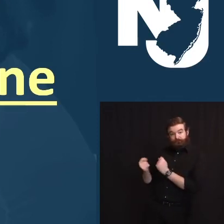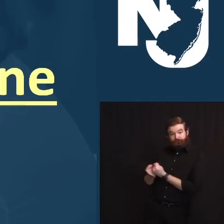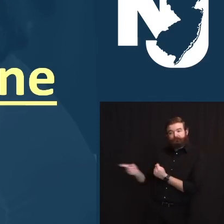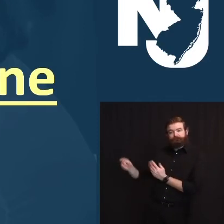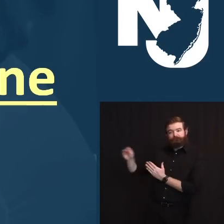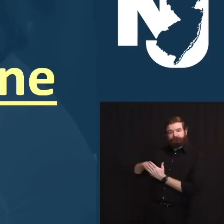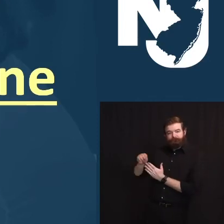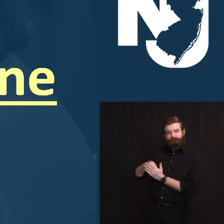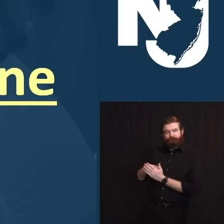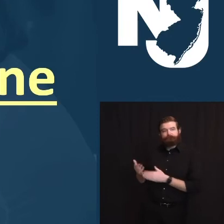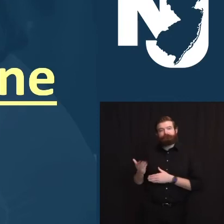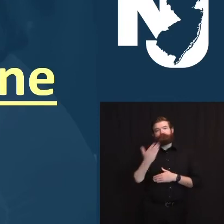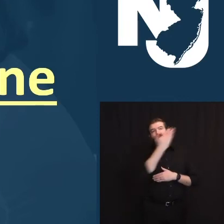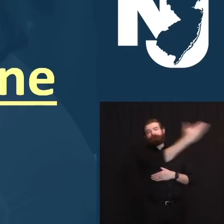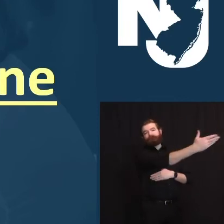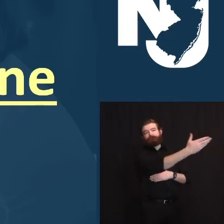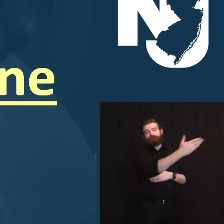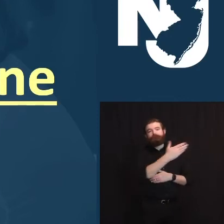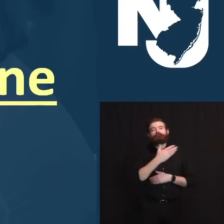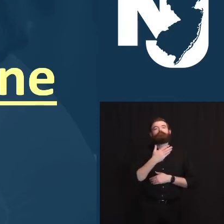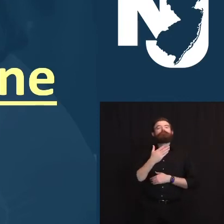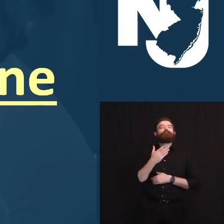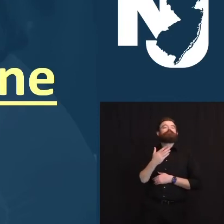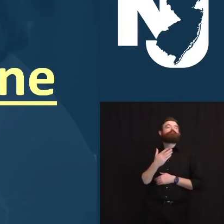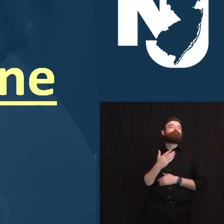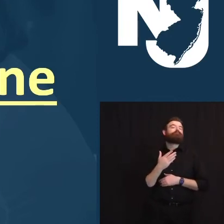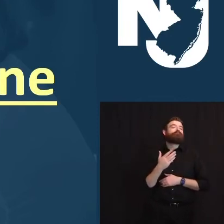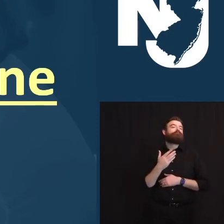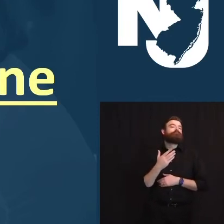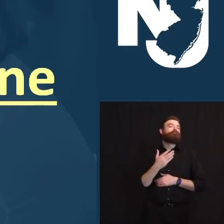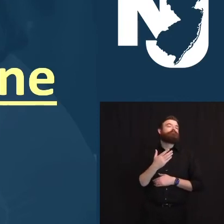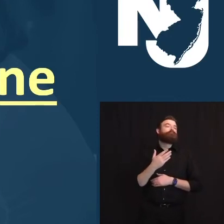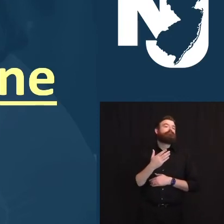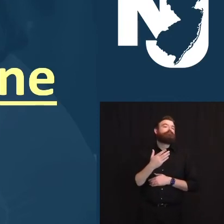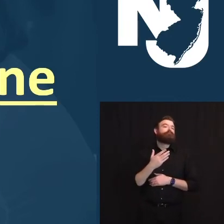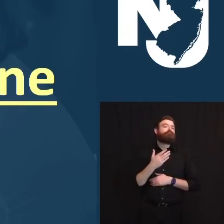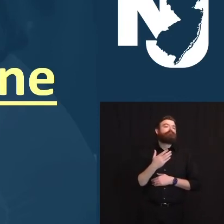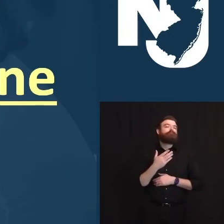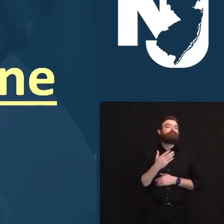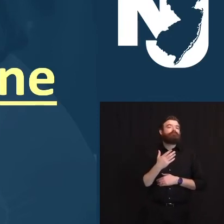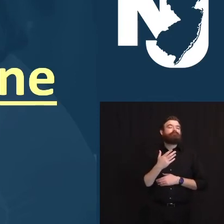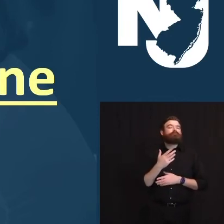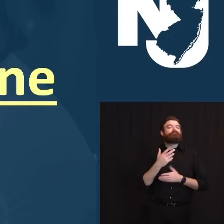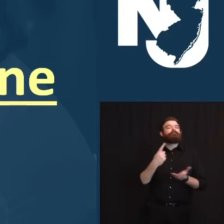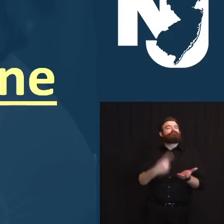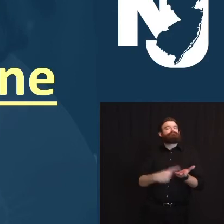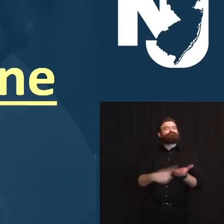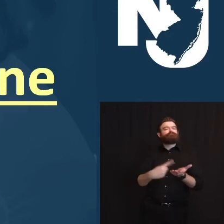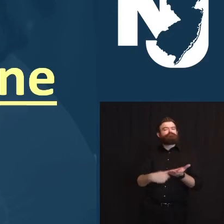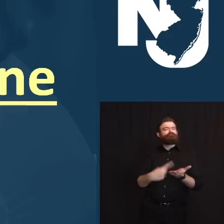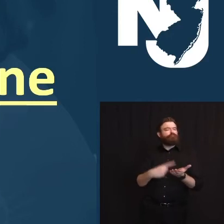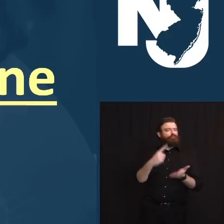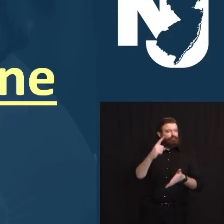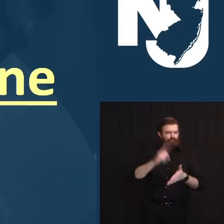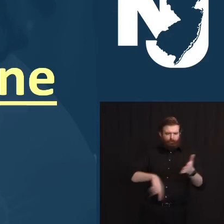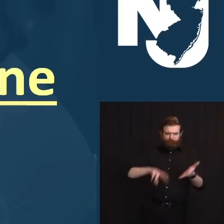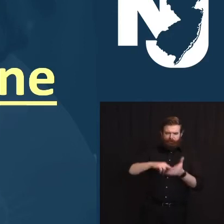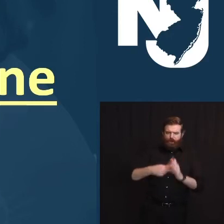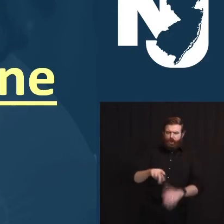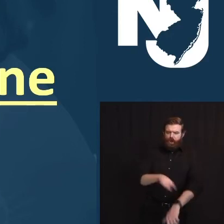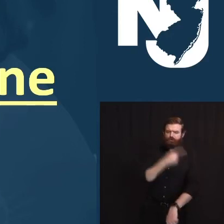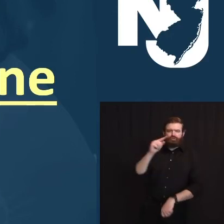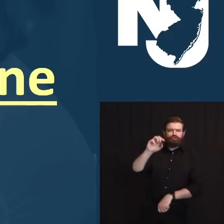broadest definition of long-term care and developmental and other centers of any American state. So we already have the highest density of long-term